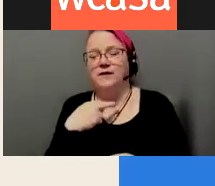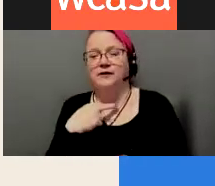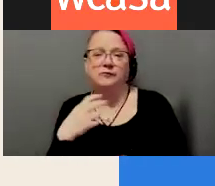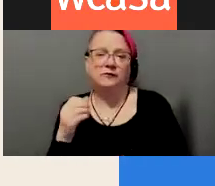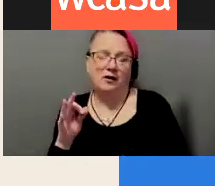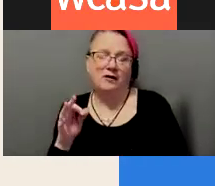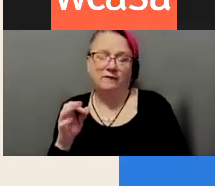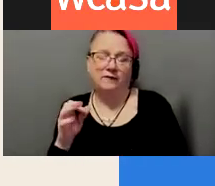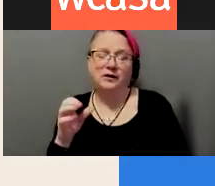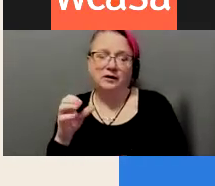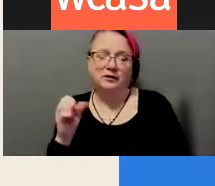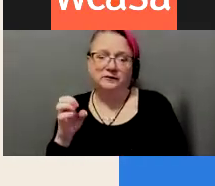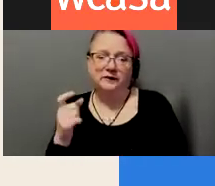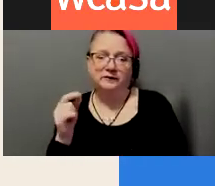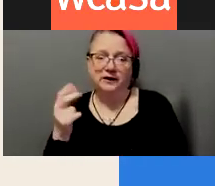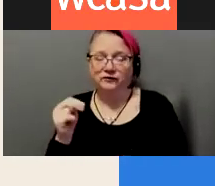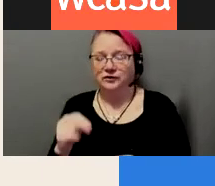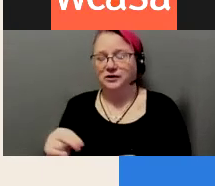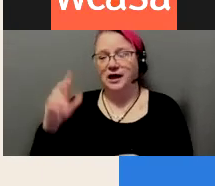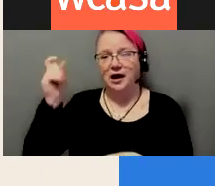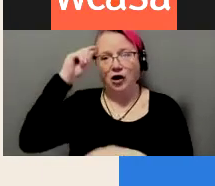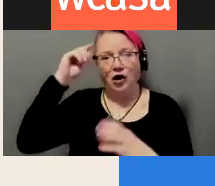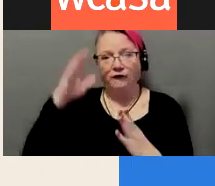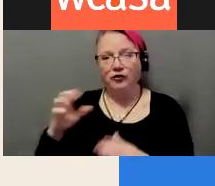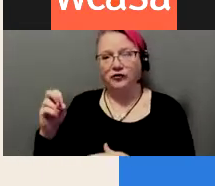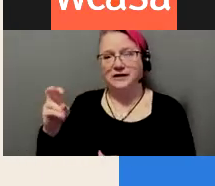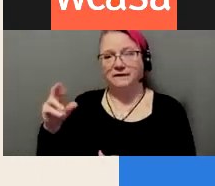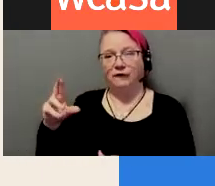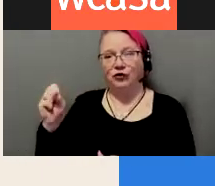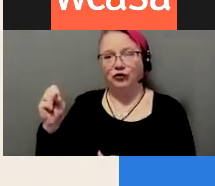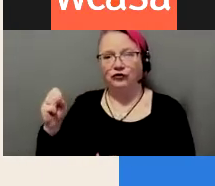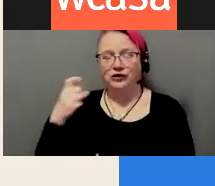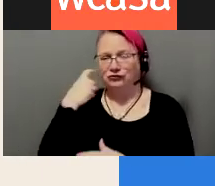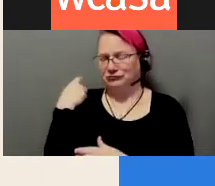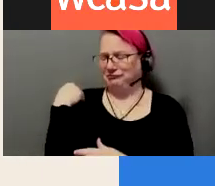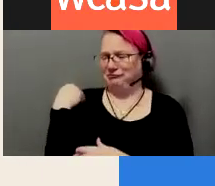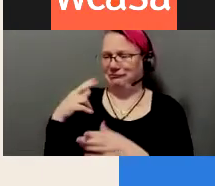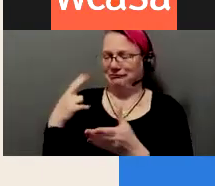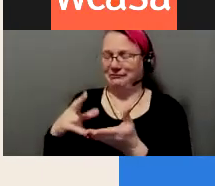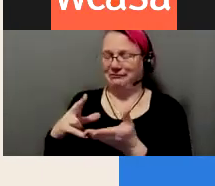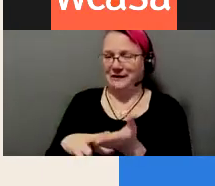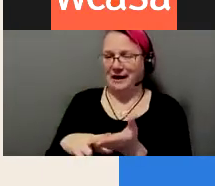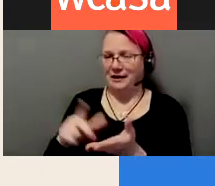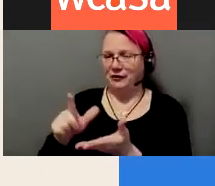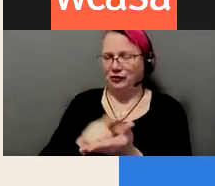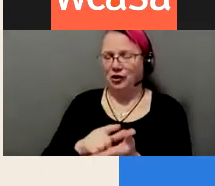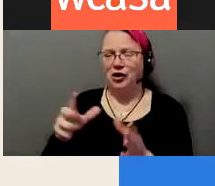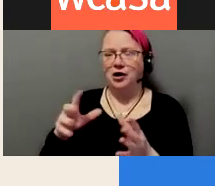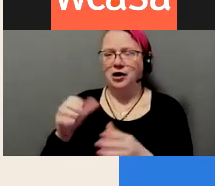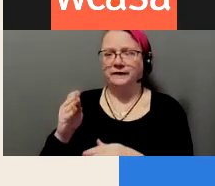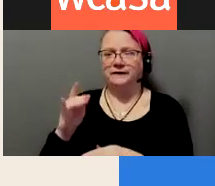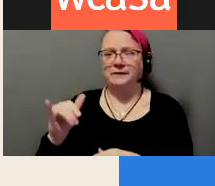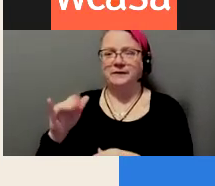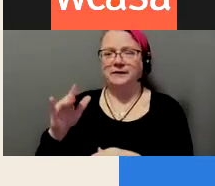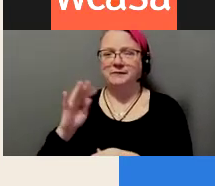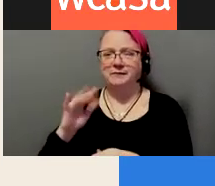Governor Evers signed a law just last year, Assembly Bill 201, which is now 2025